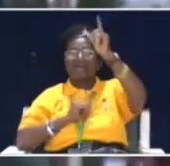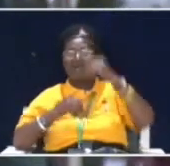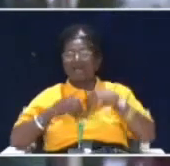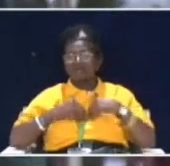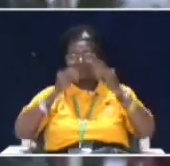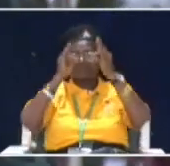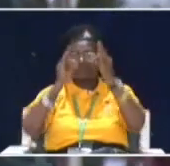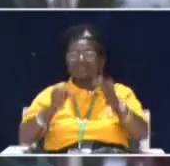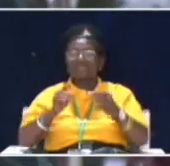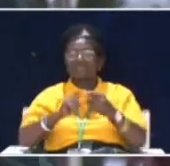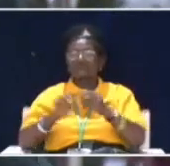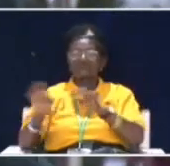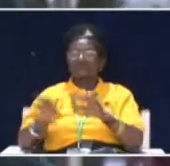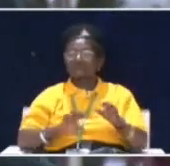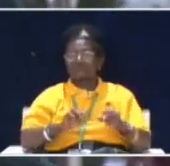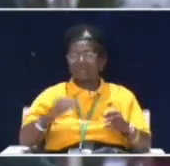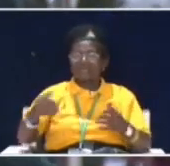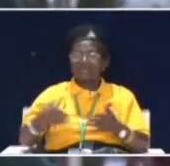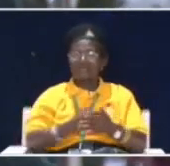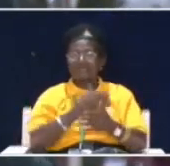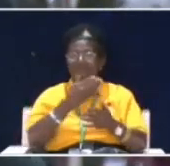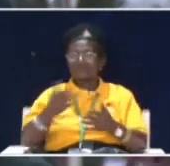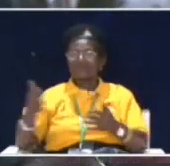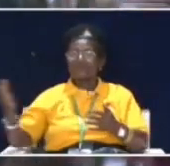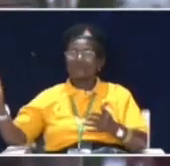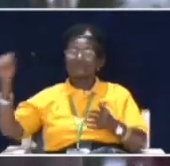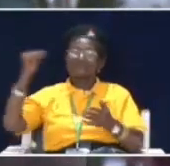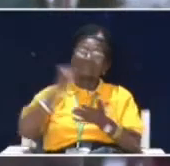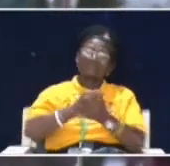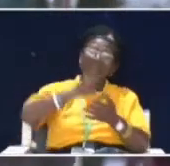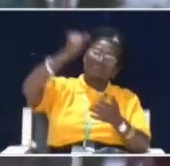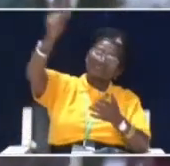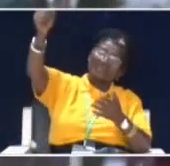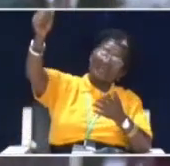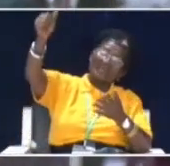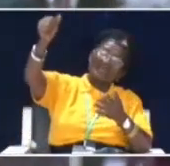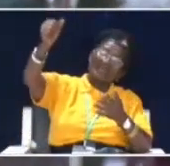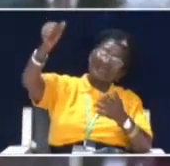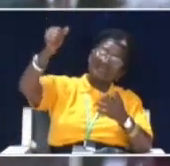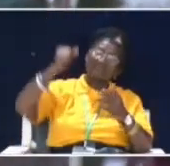do a new thing. Mo ti pinnu lati se ohun tuntun.